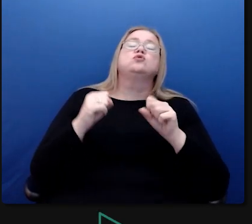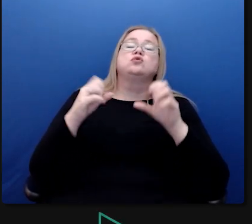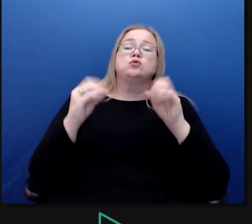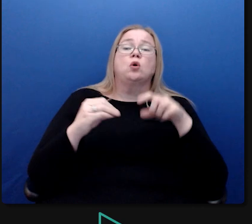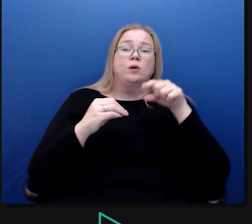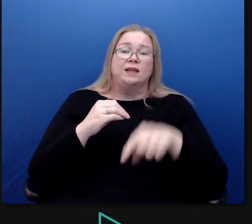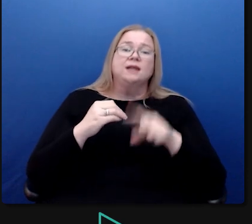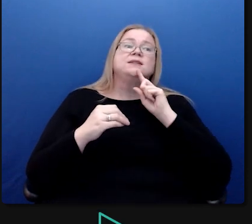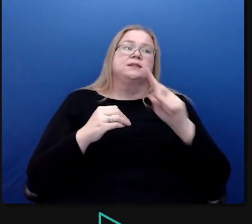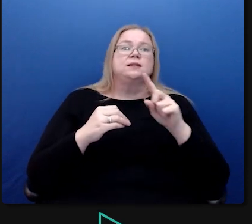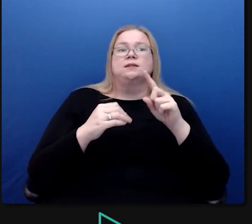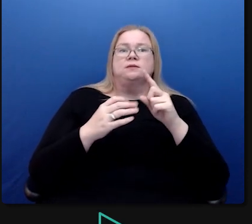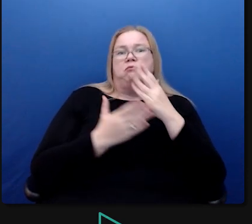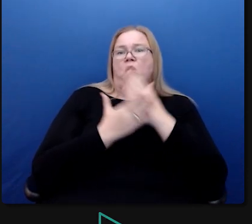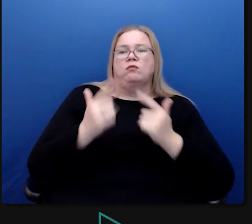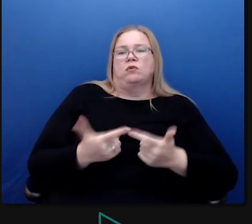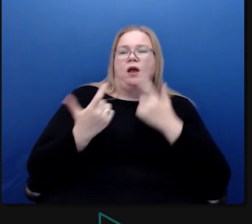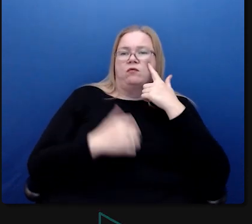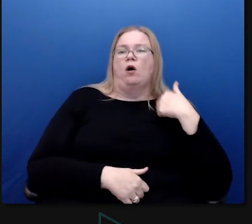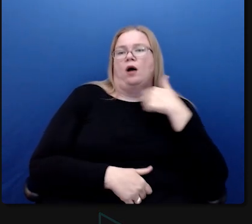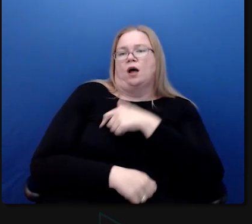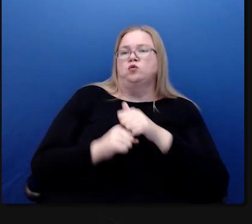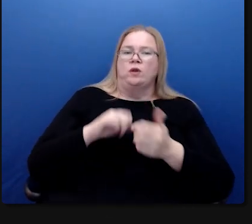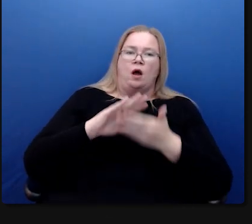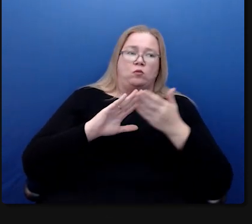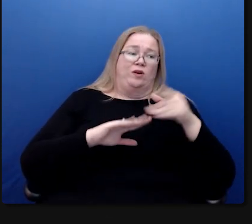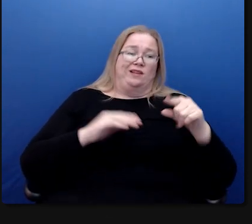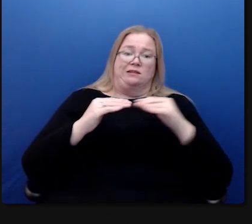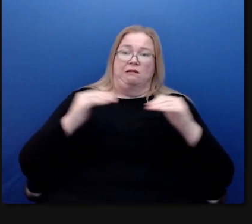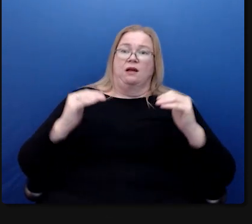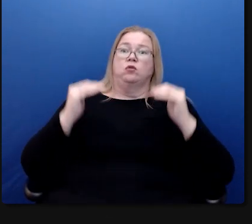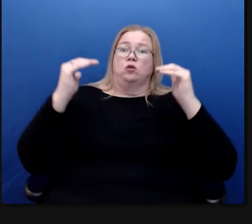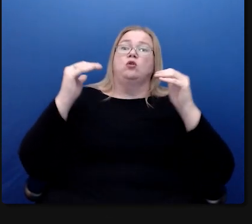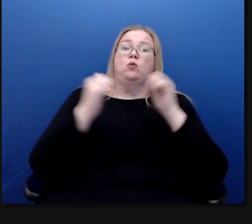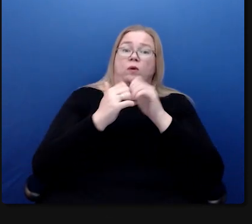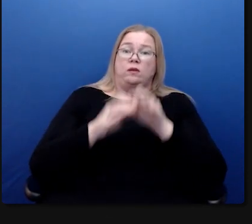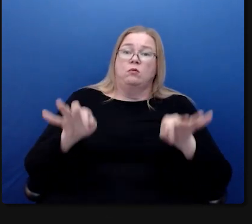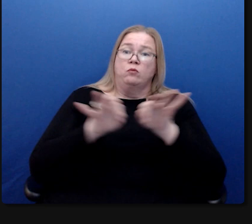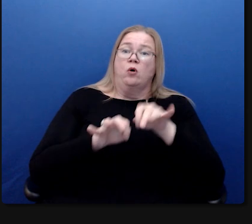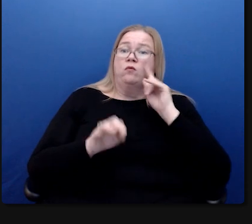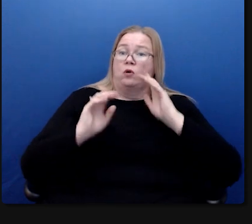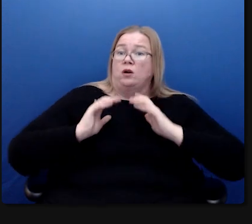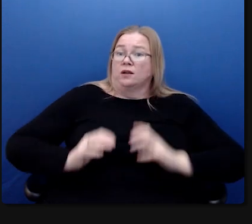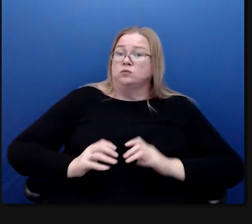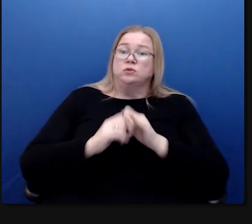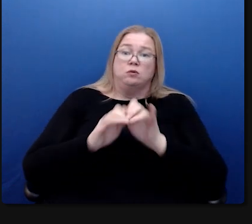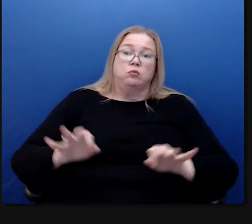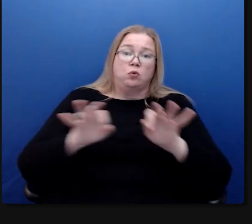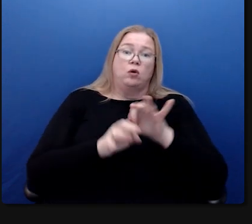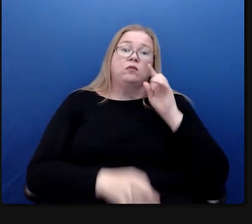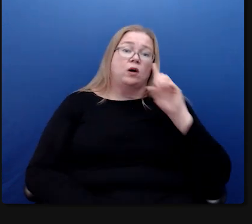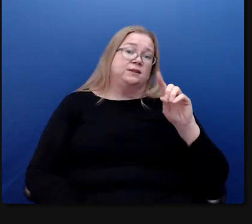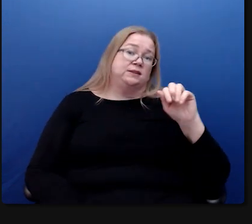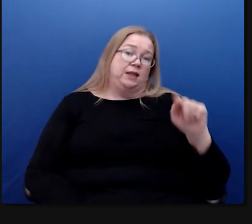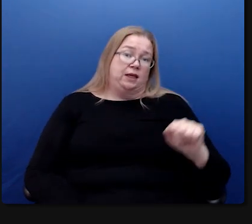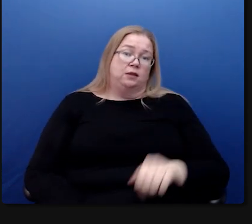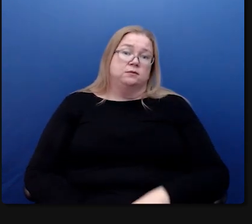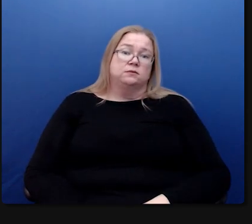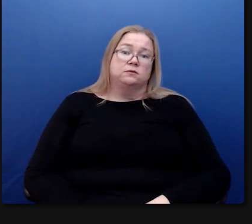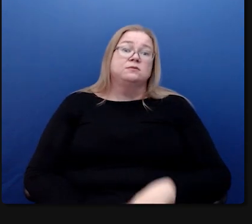this at scale every single day, 24 by 7 by 365 for gaming companies across the world.